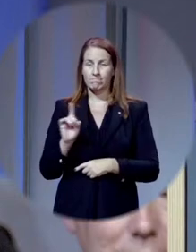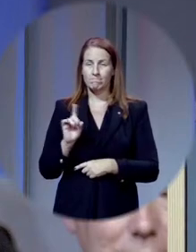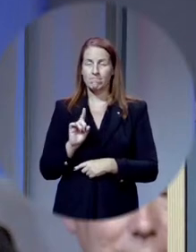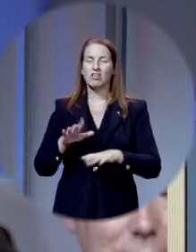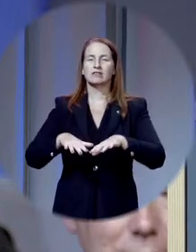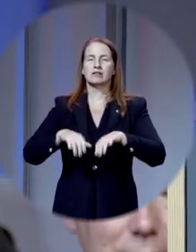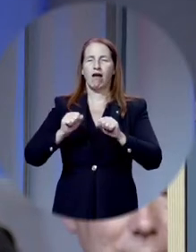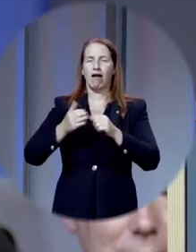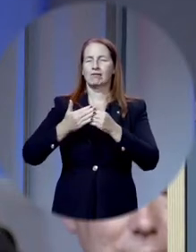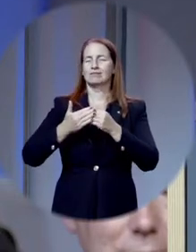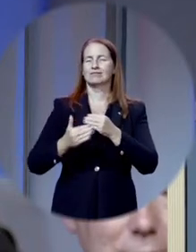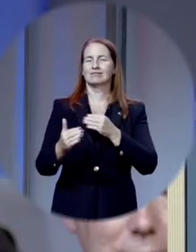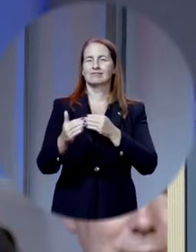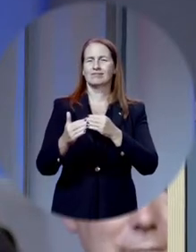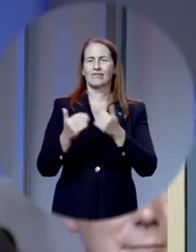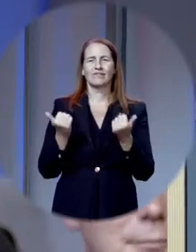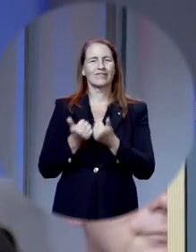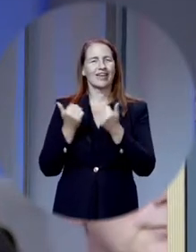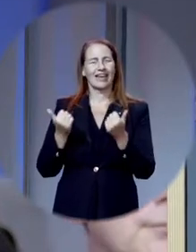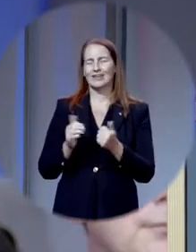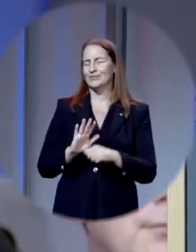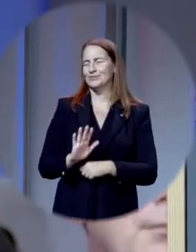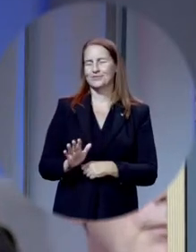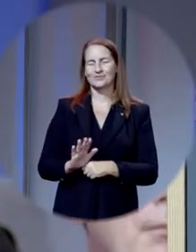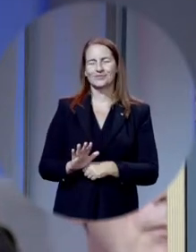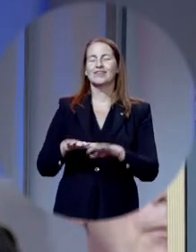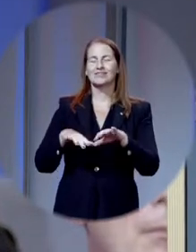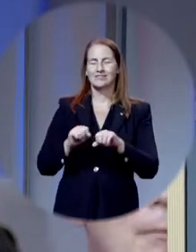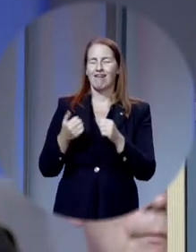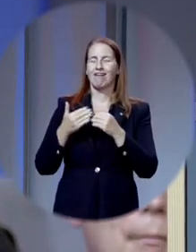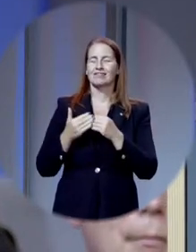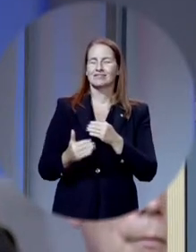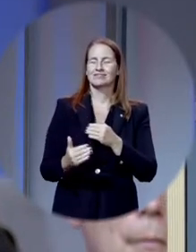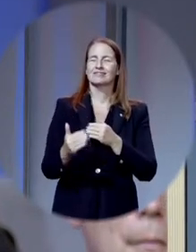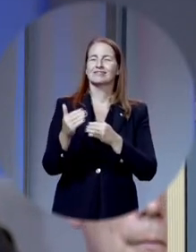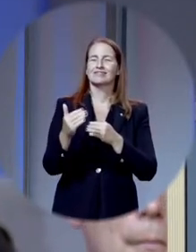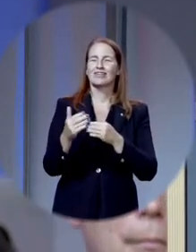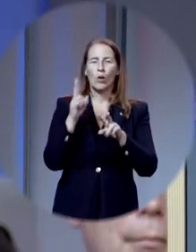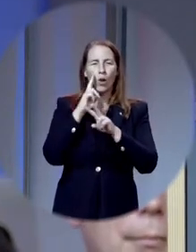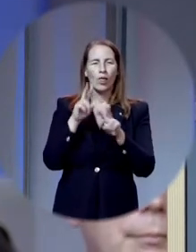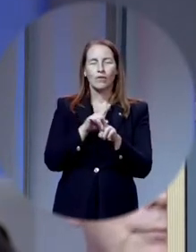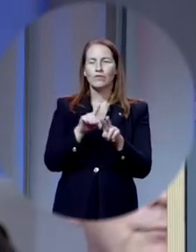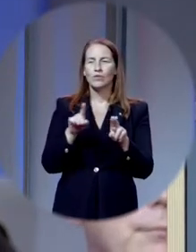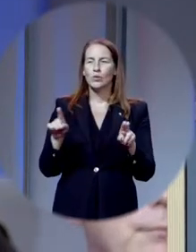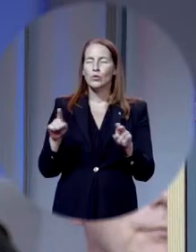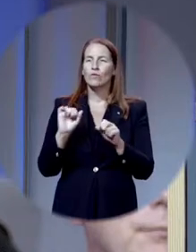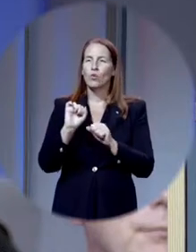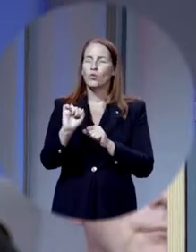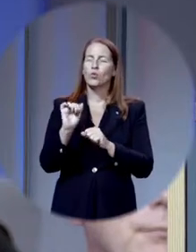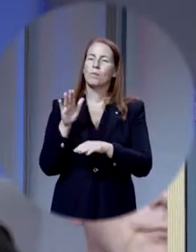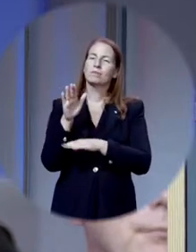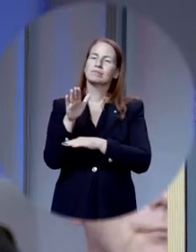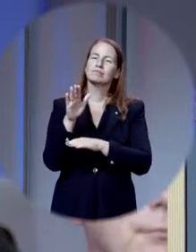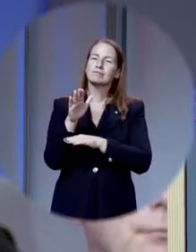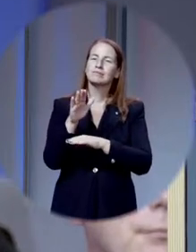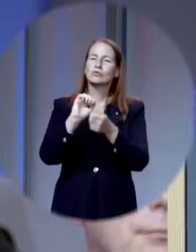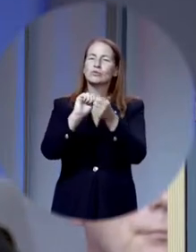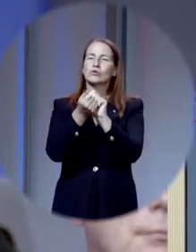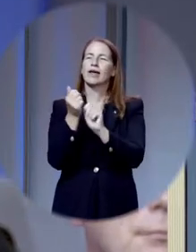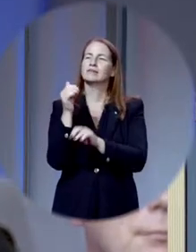an end, and we look to all of you to realise your potential and to shape the